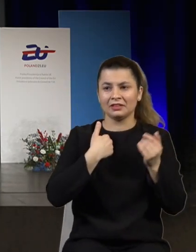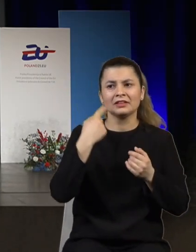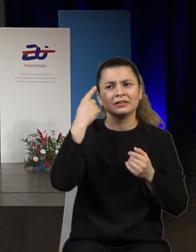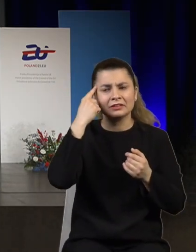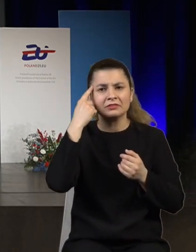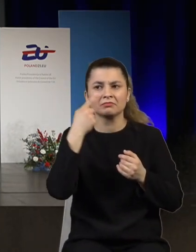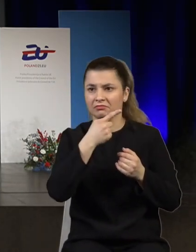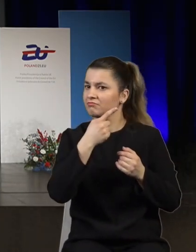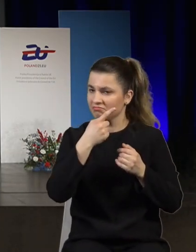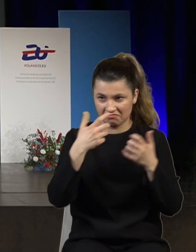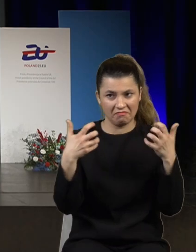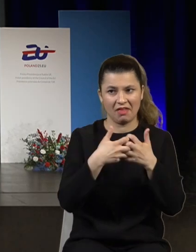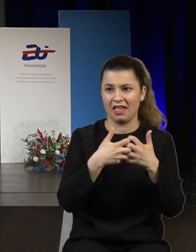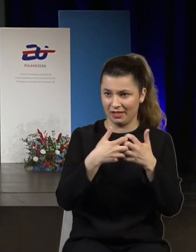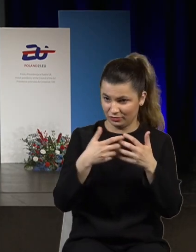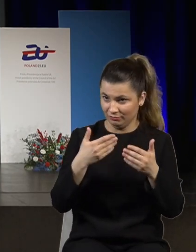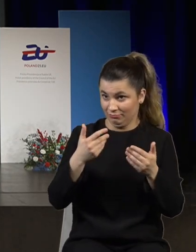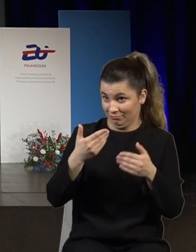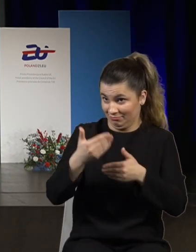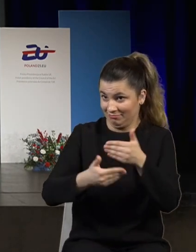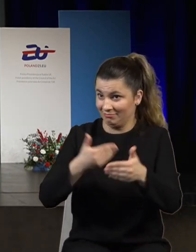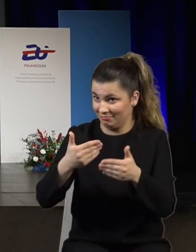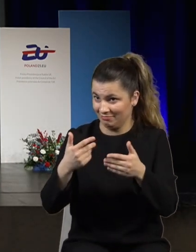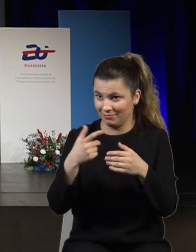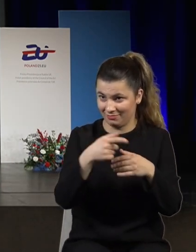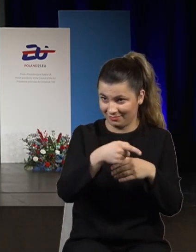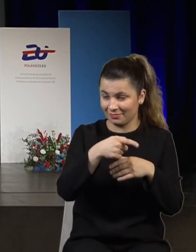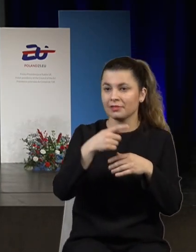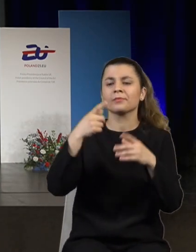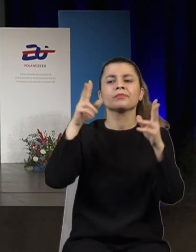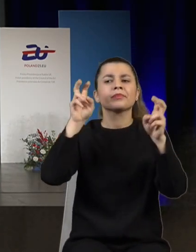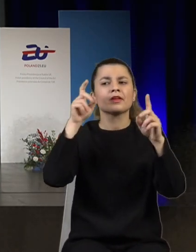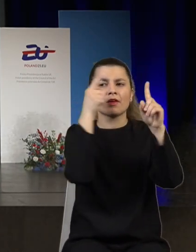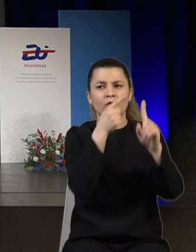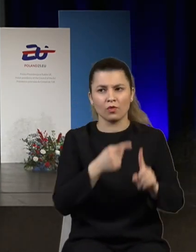combining goals. And speaking very broadly,